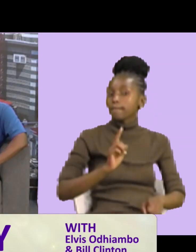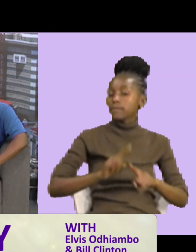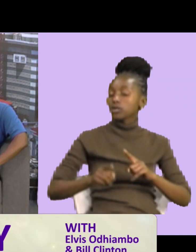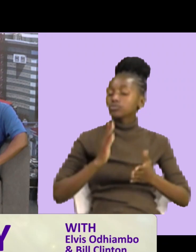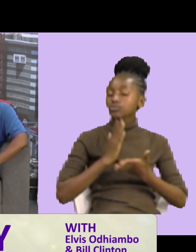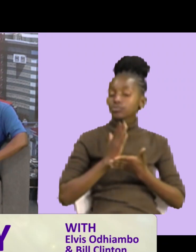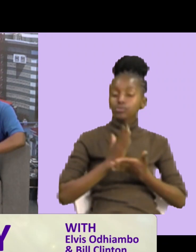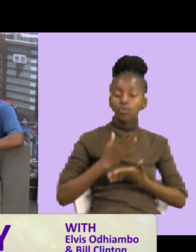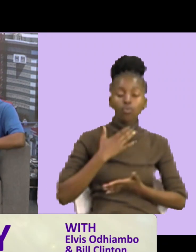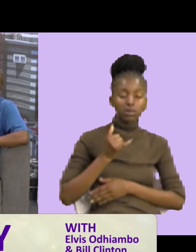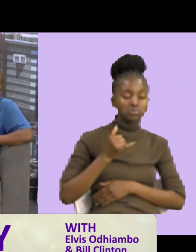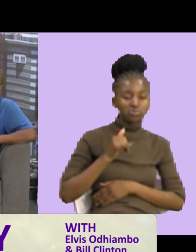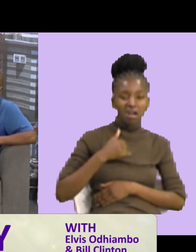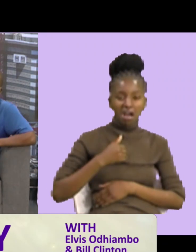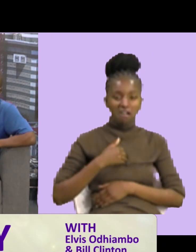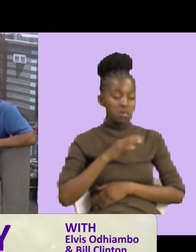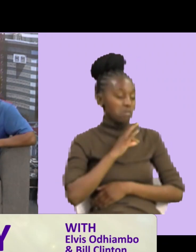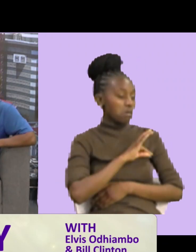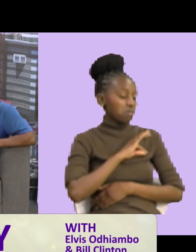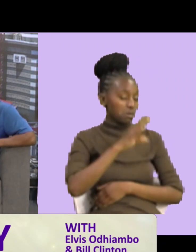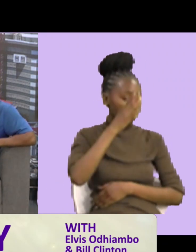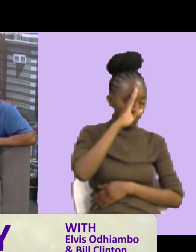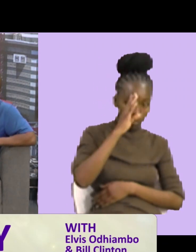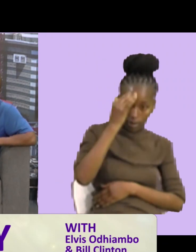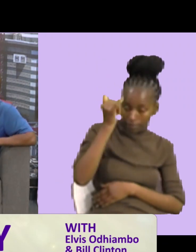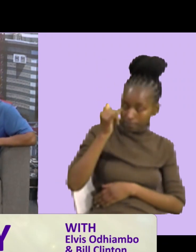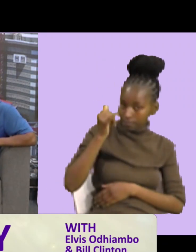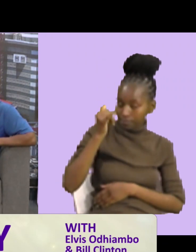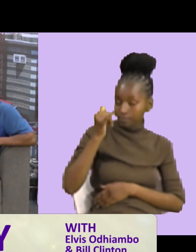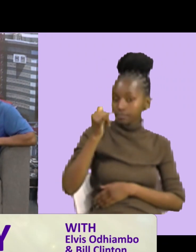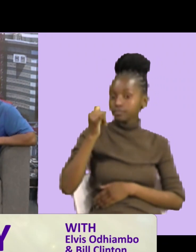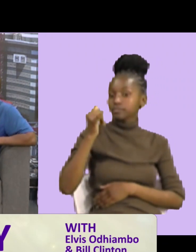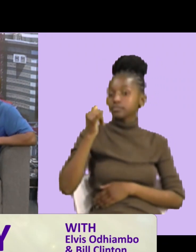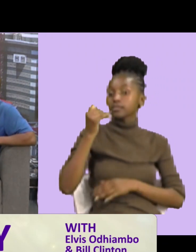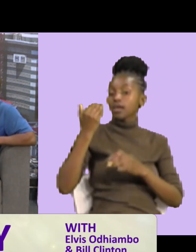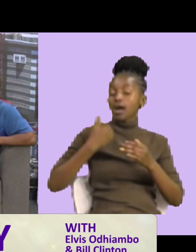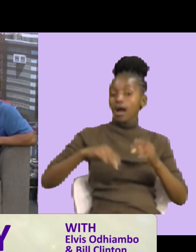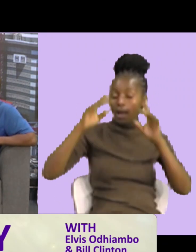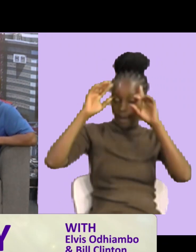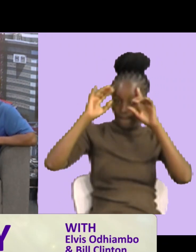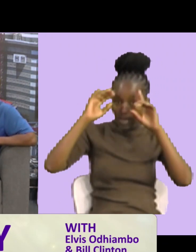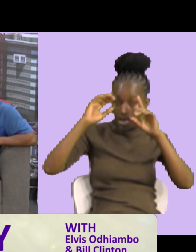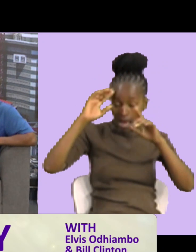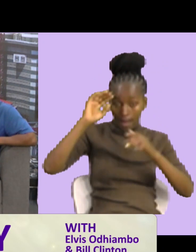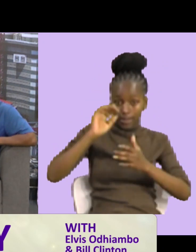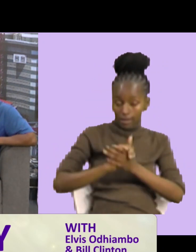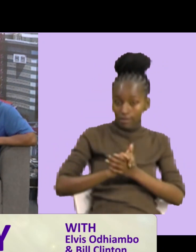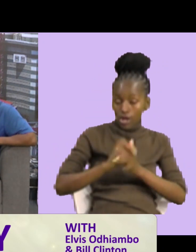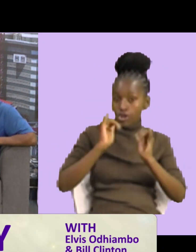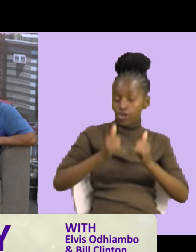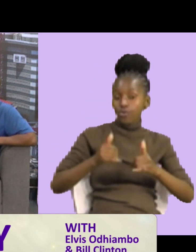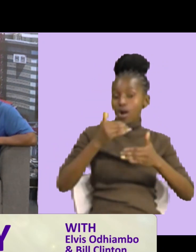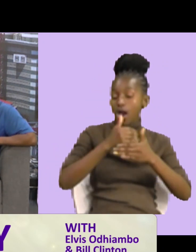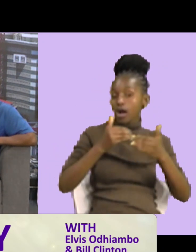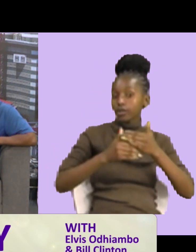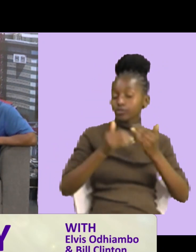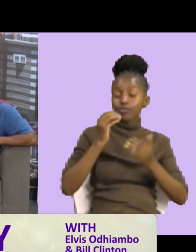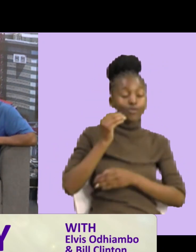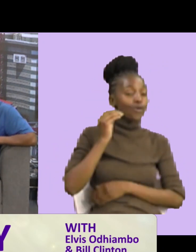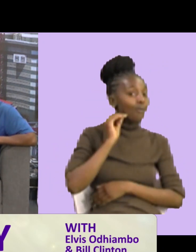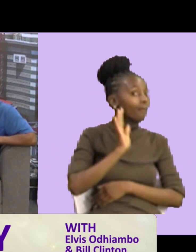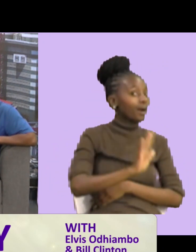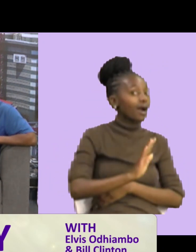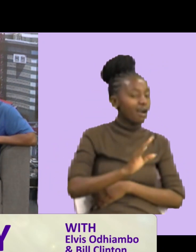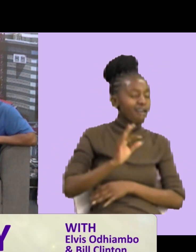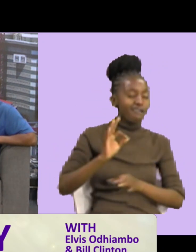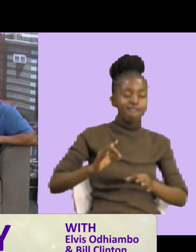a benefit of doubt, I believe Chelsea, Newcastle will be at home, so they will have that the backing of the